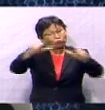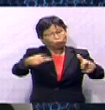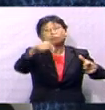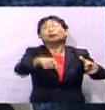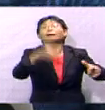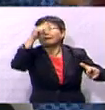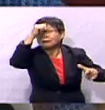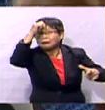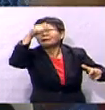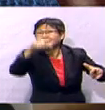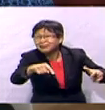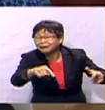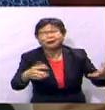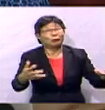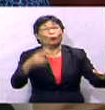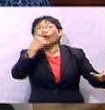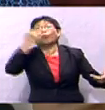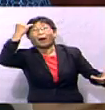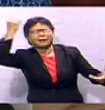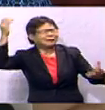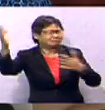people. It doesn't matter who gave the idea.